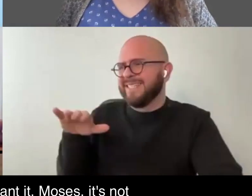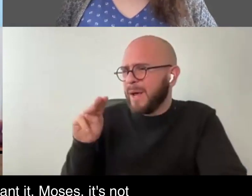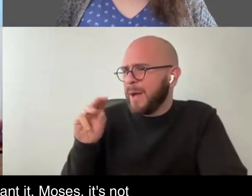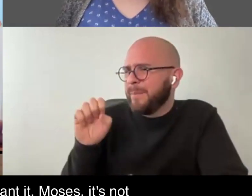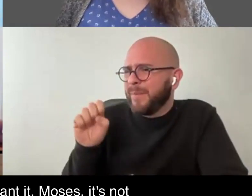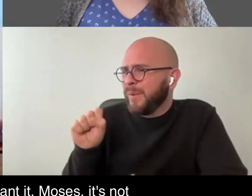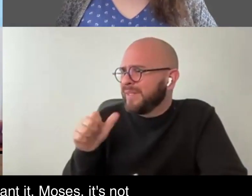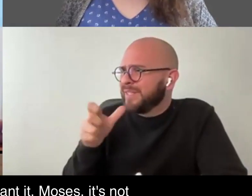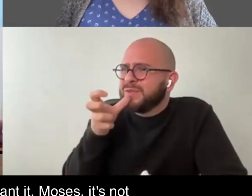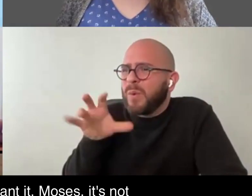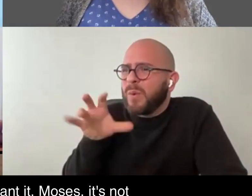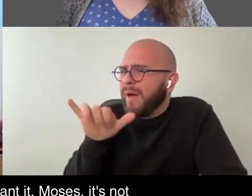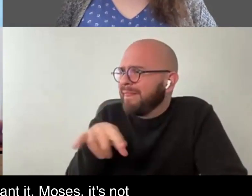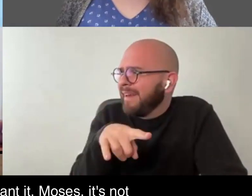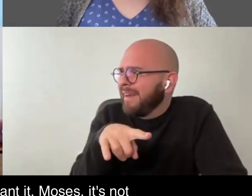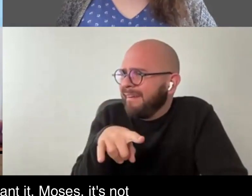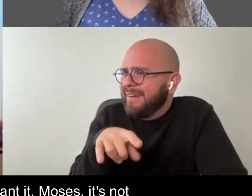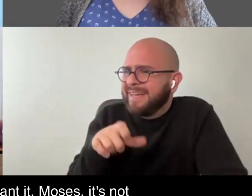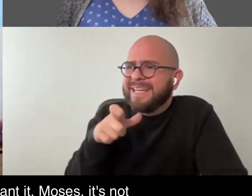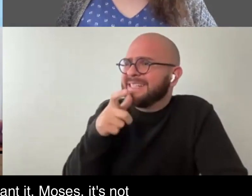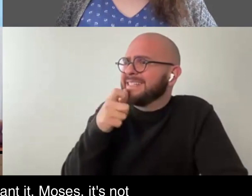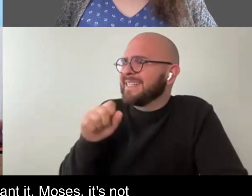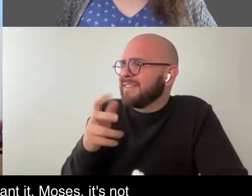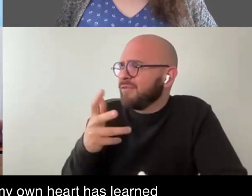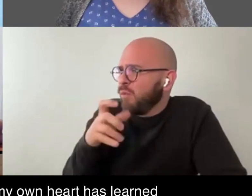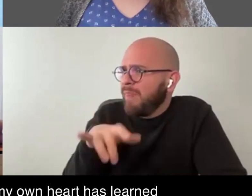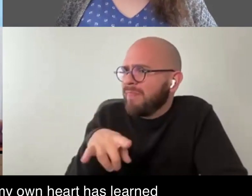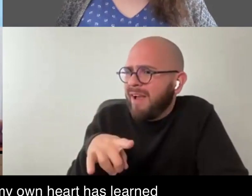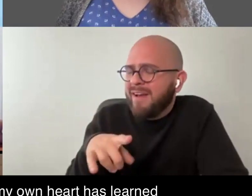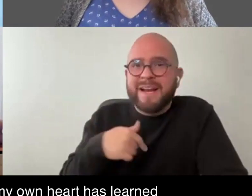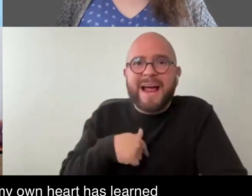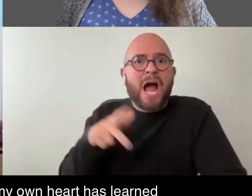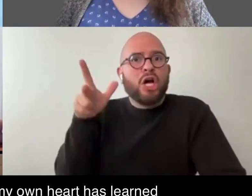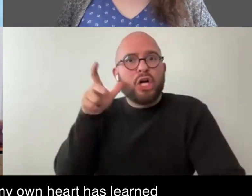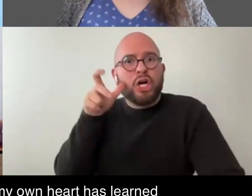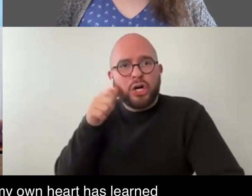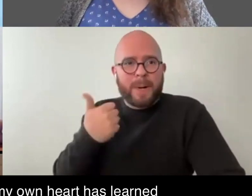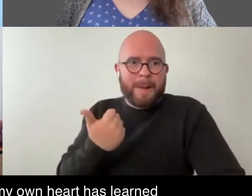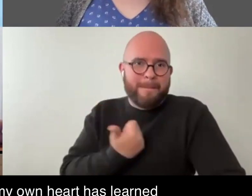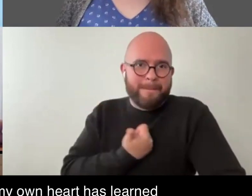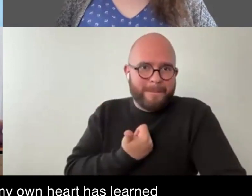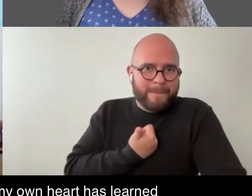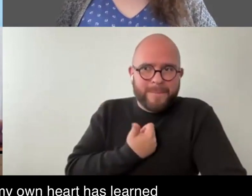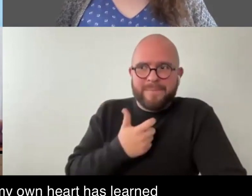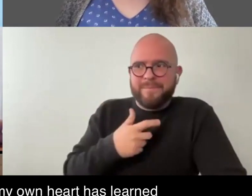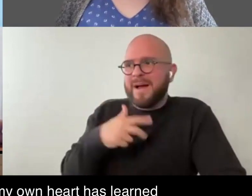not safe to want certain things, right? Like, I heard my own kind of,